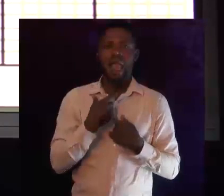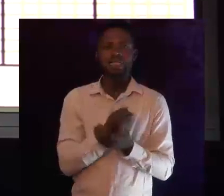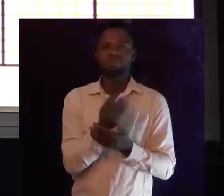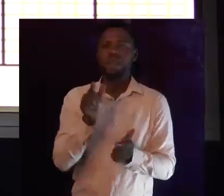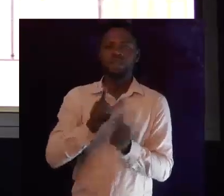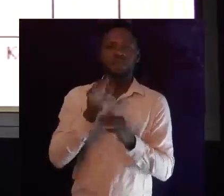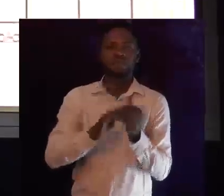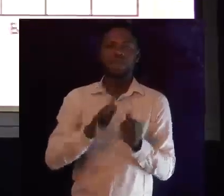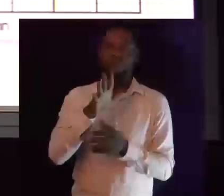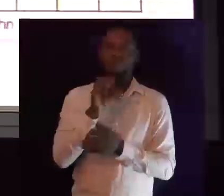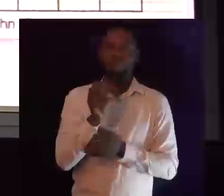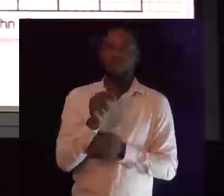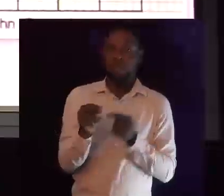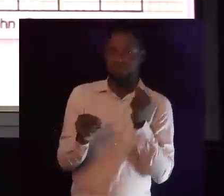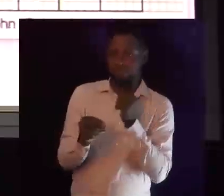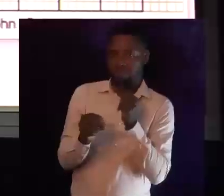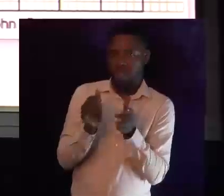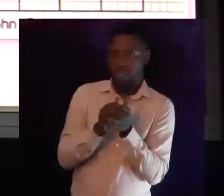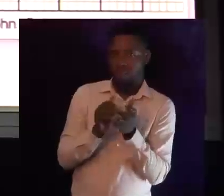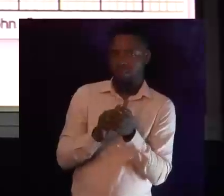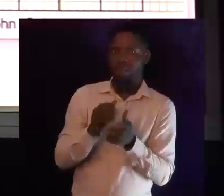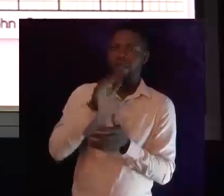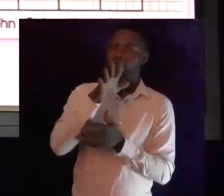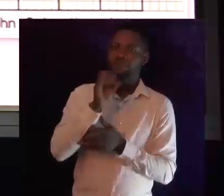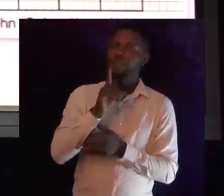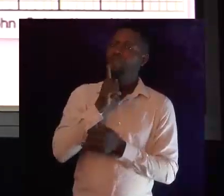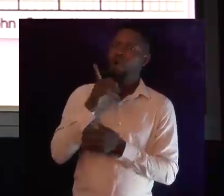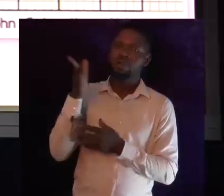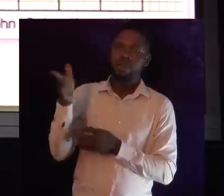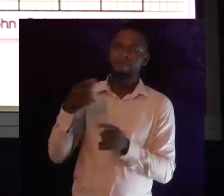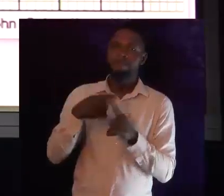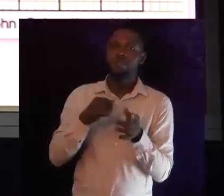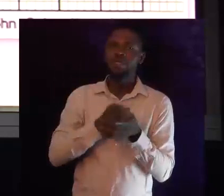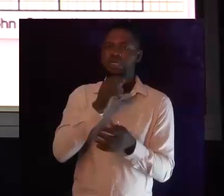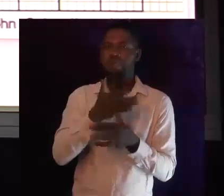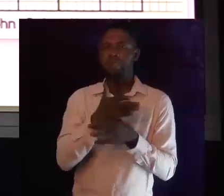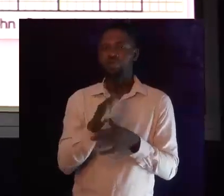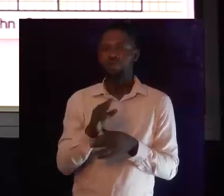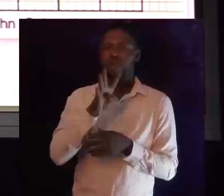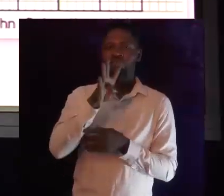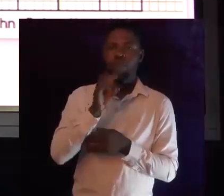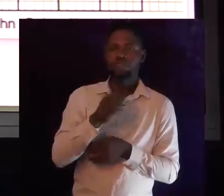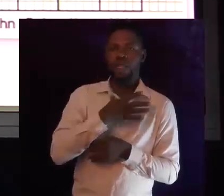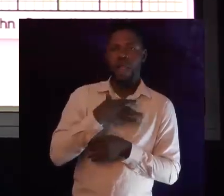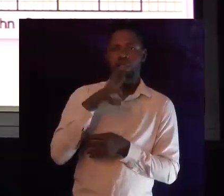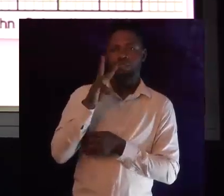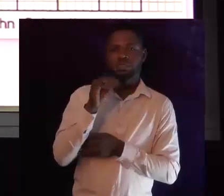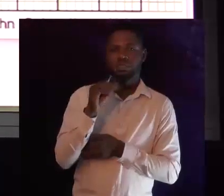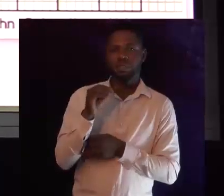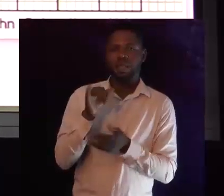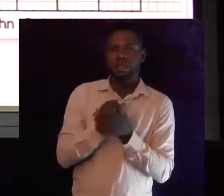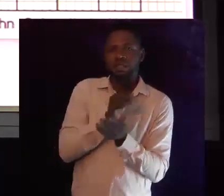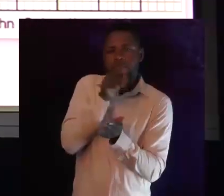than 50 naira. And look at how I did that again. 50 is not on the graph, but it is between 40 and 60,